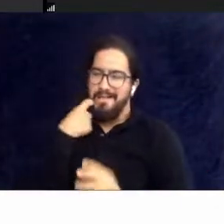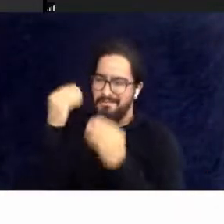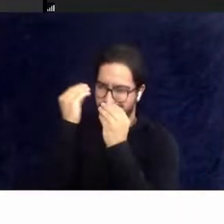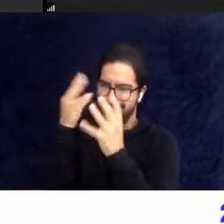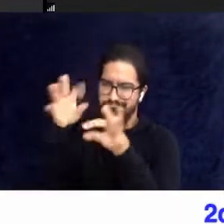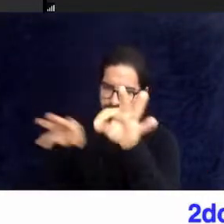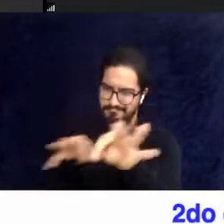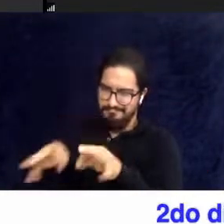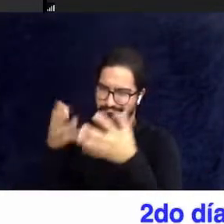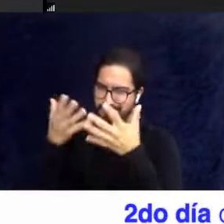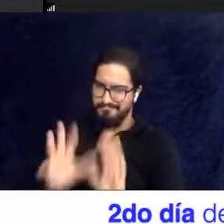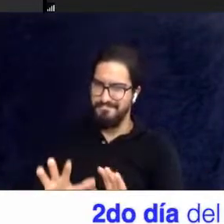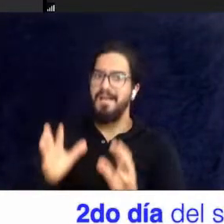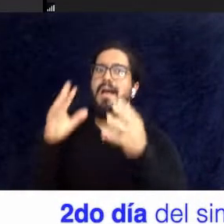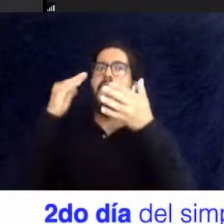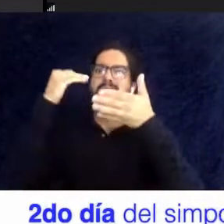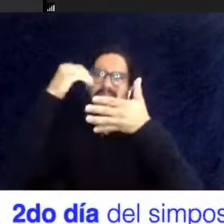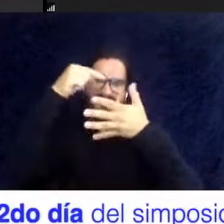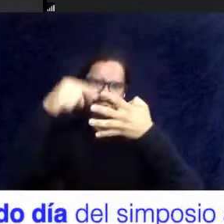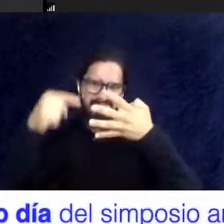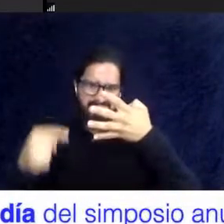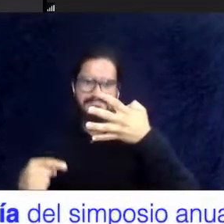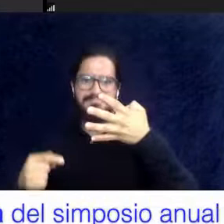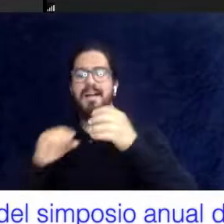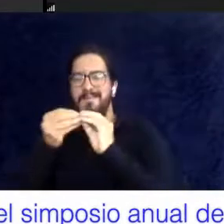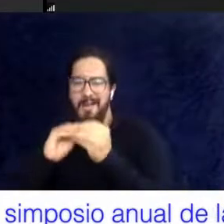and the various phases. You can move on.